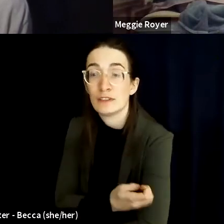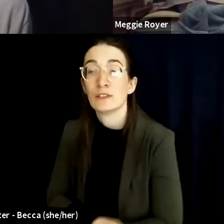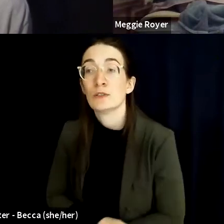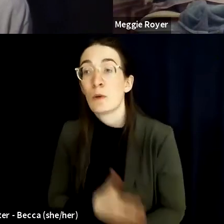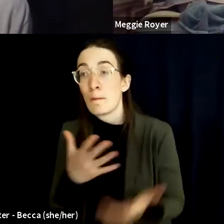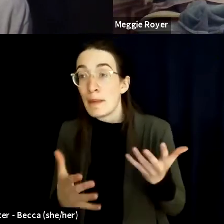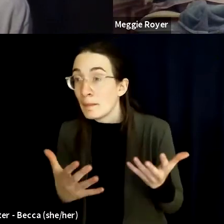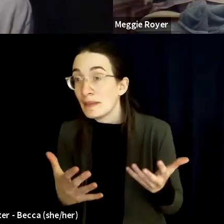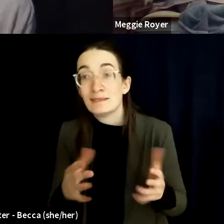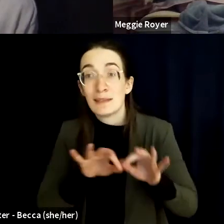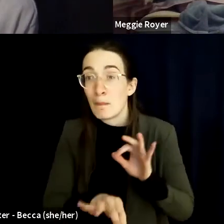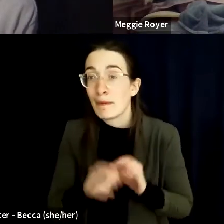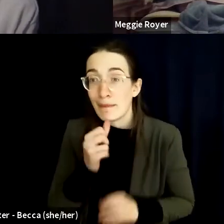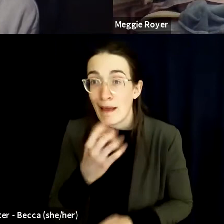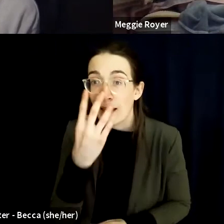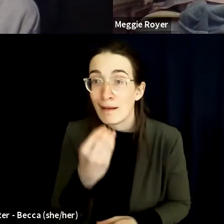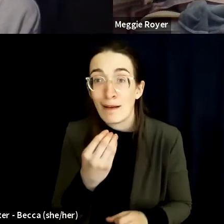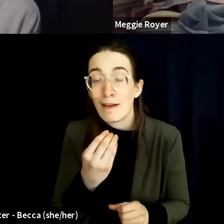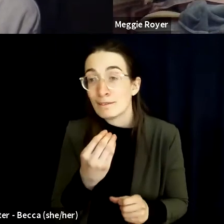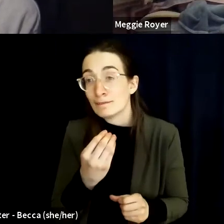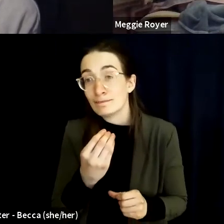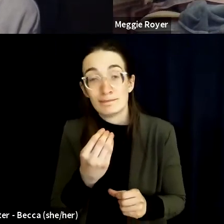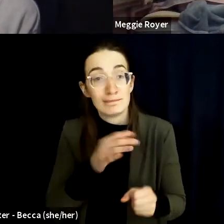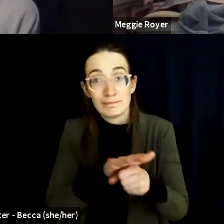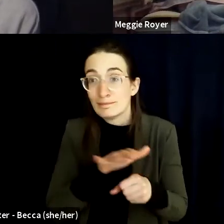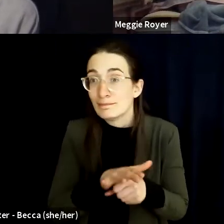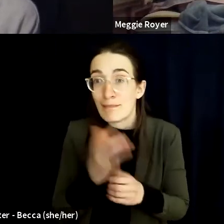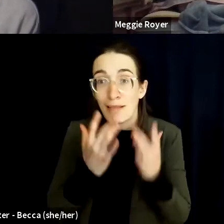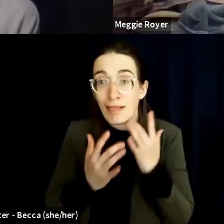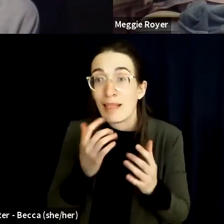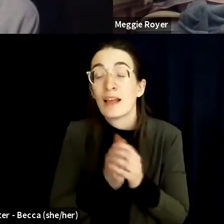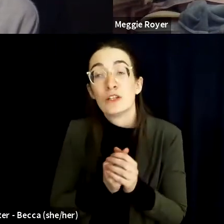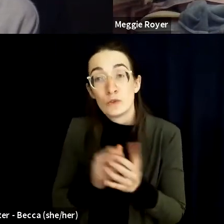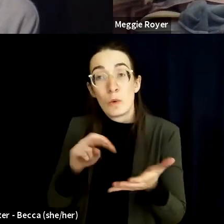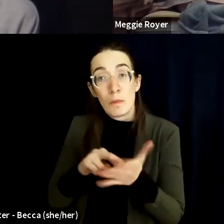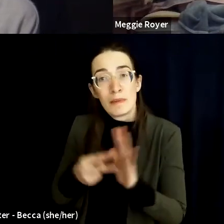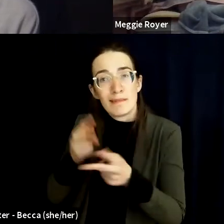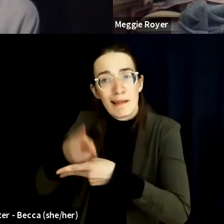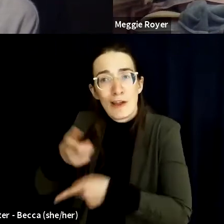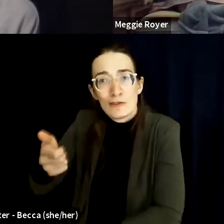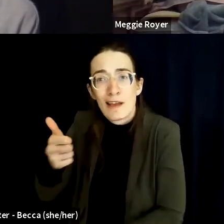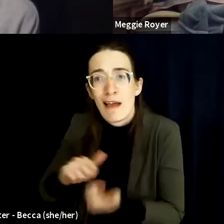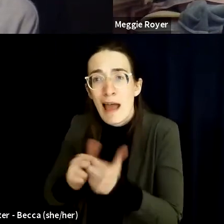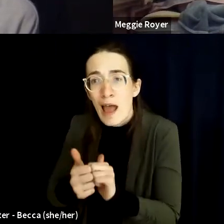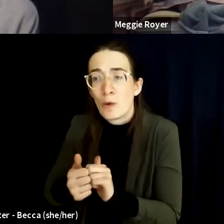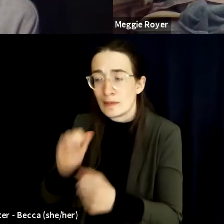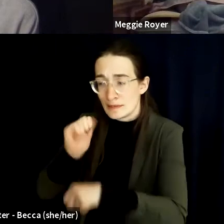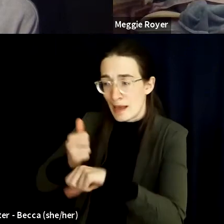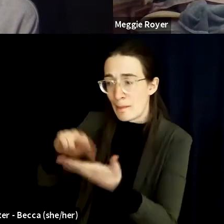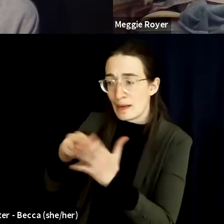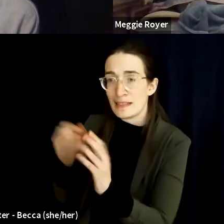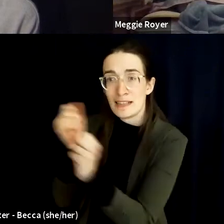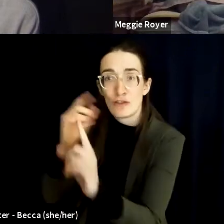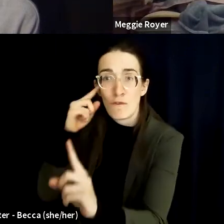enough sleep and you're not taking care of yourself. Is there an intention that you can create focused around that? So I think this idea